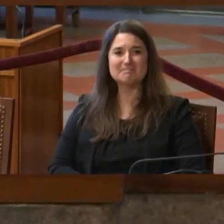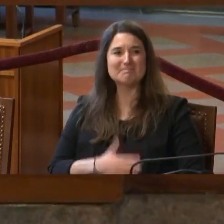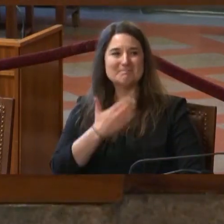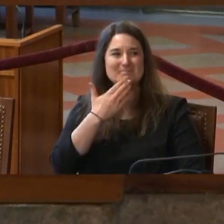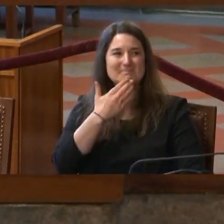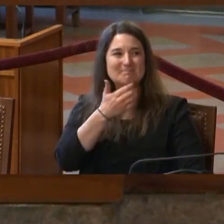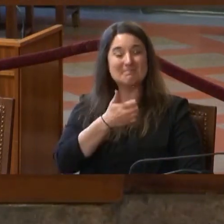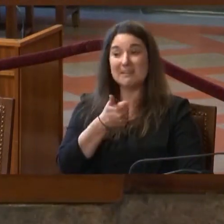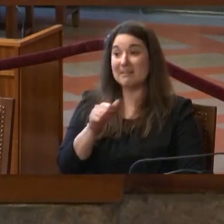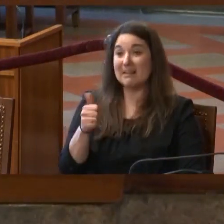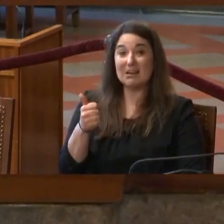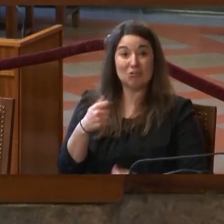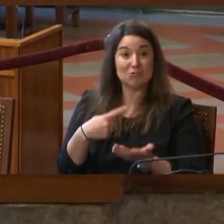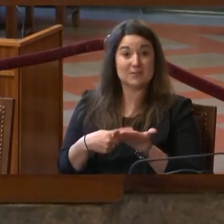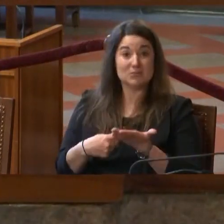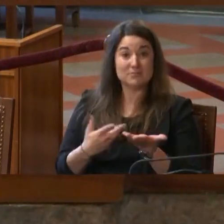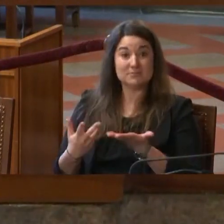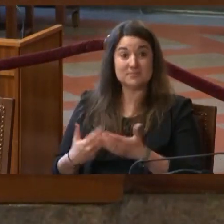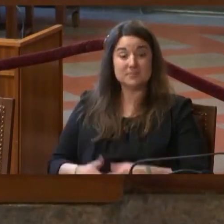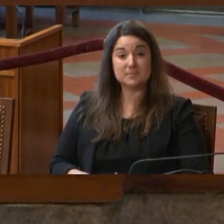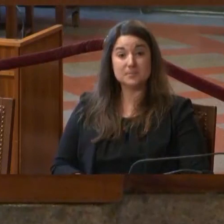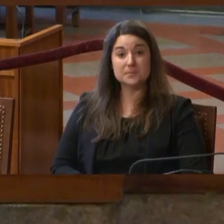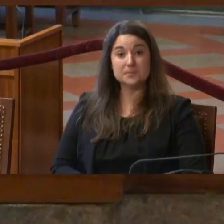Thank you. Any other conversation?